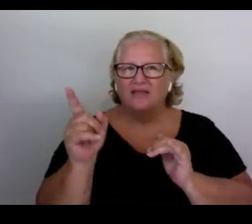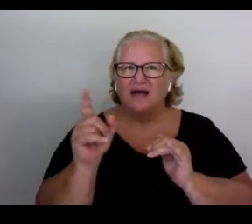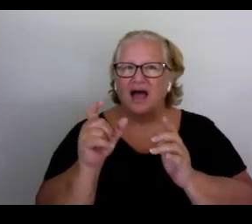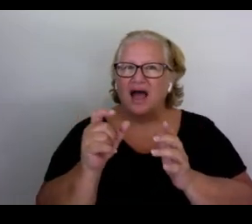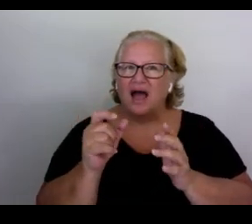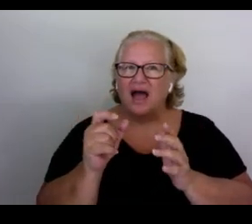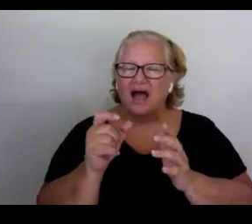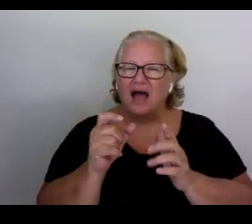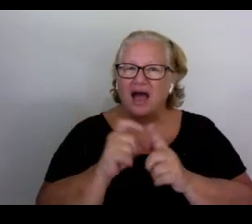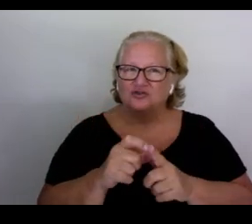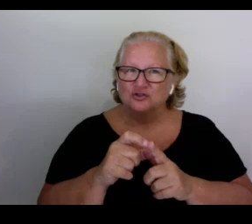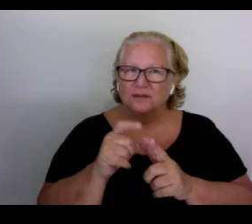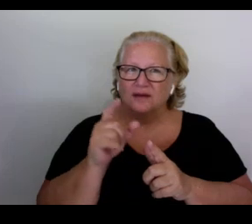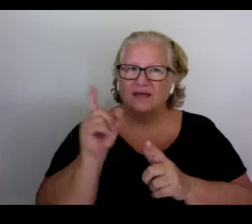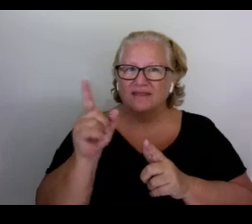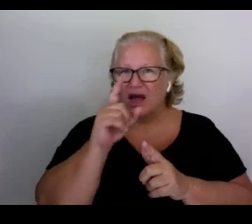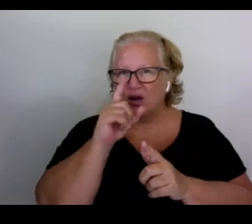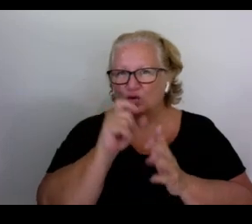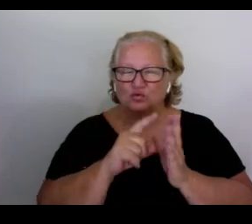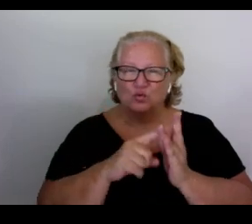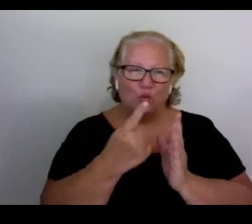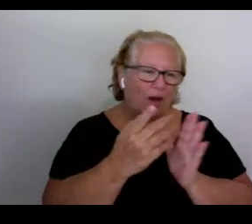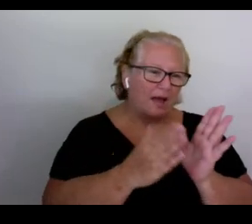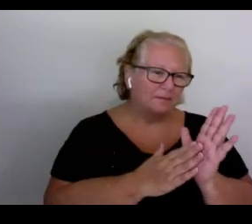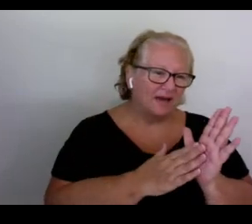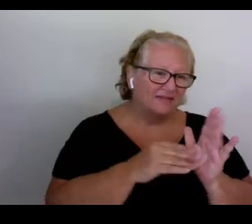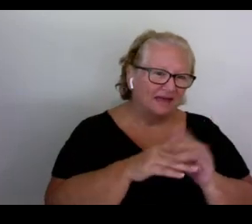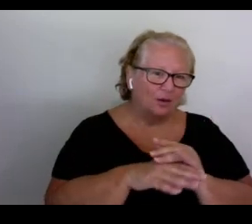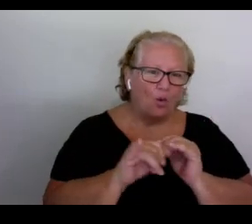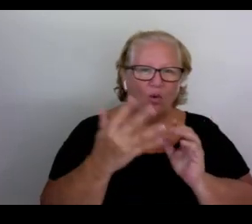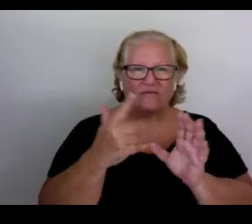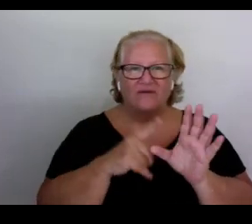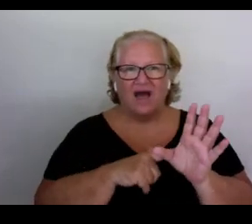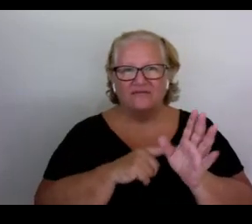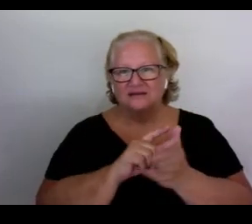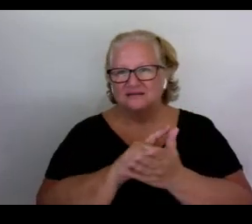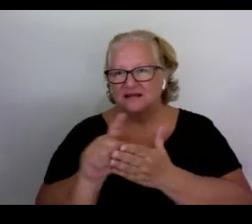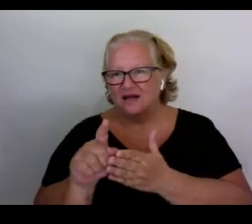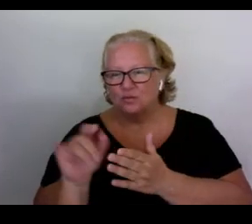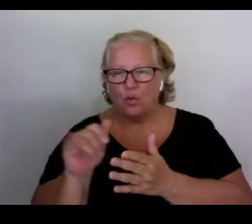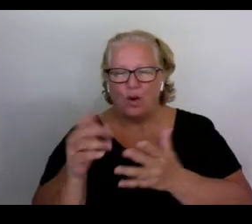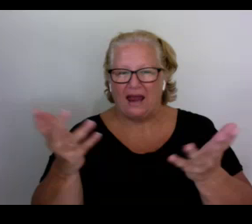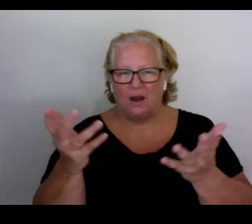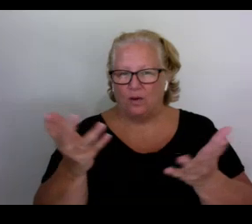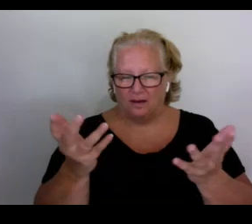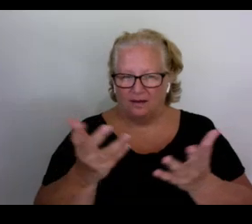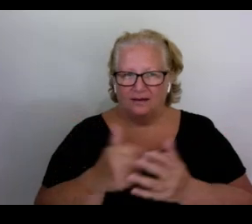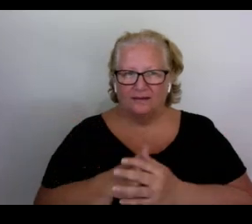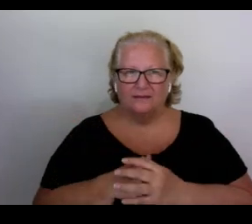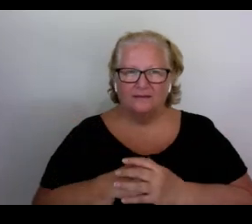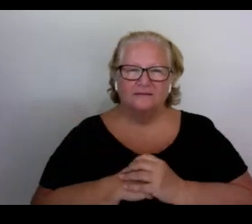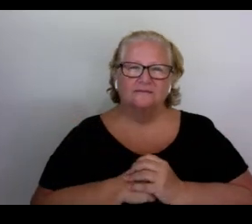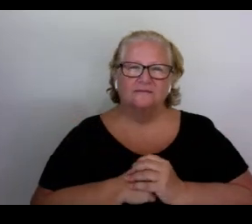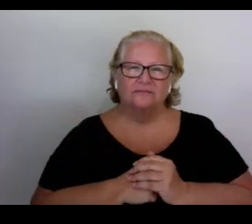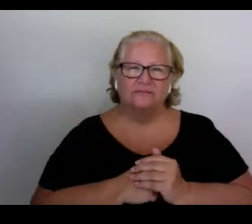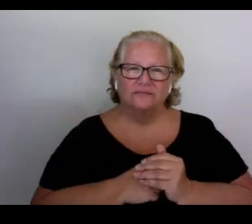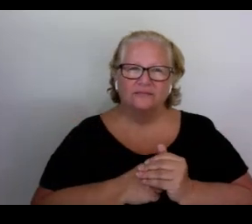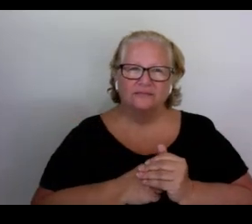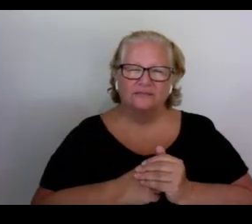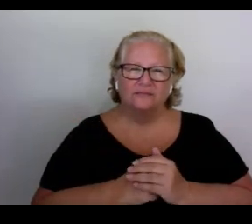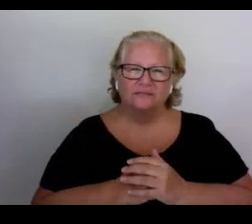hardship 1 month into their hardship, or 5 years into their hardship, or anywhere in between. People where they